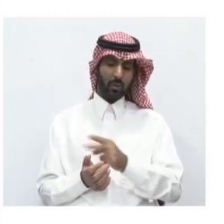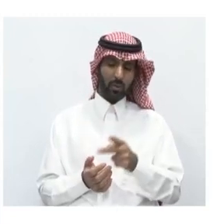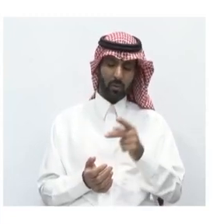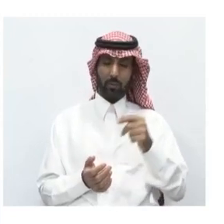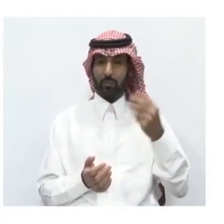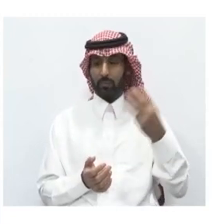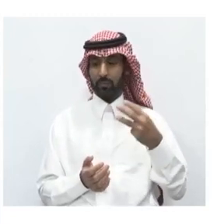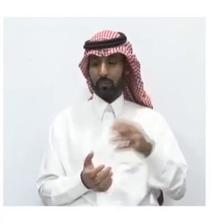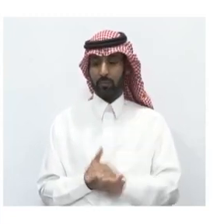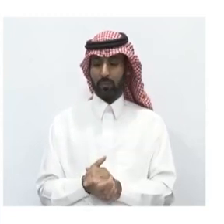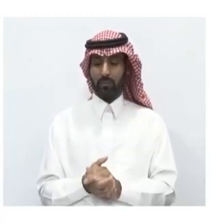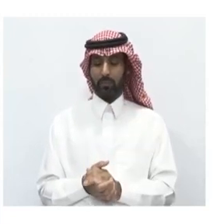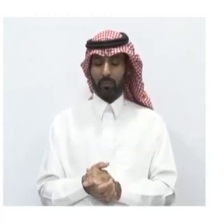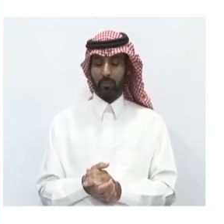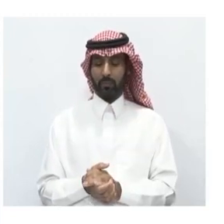33. Oh, awesome.